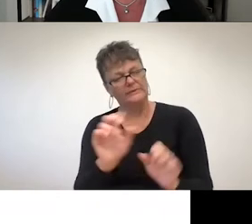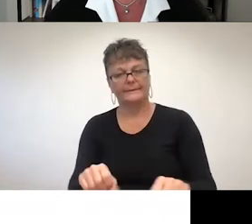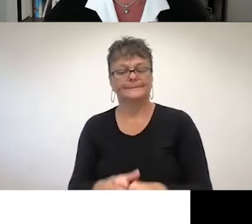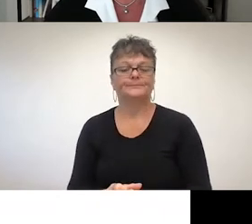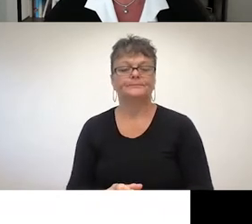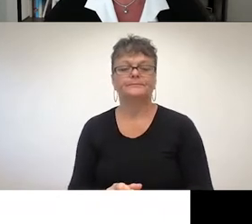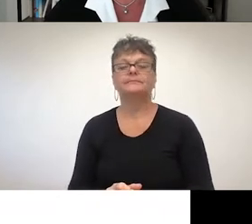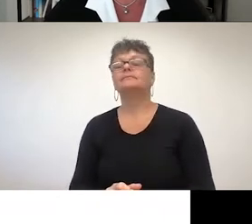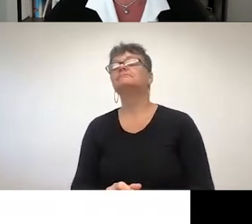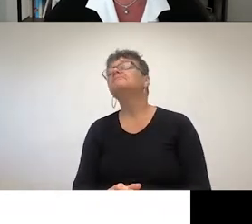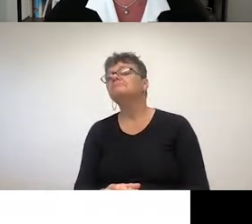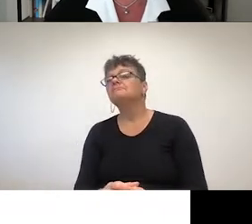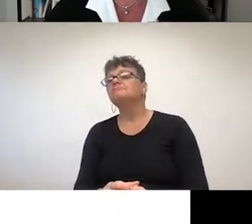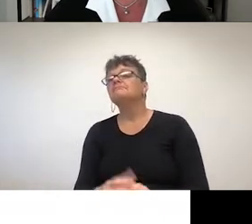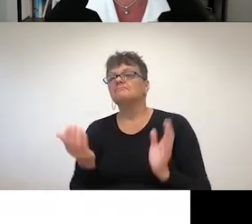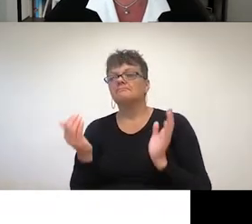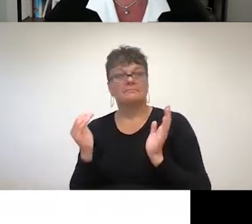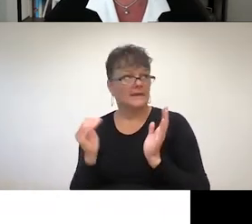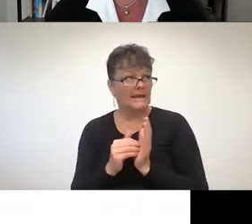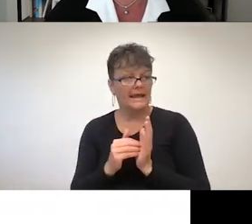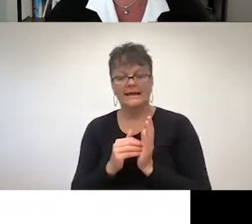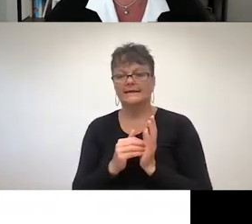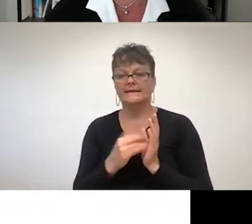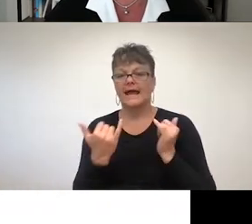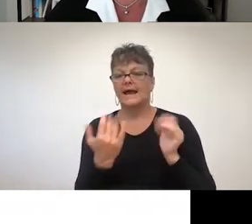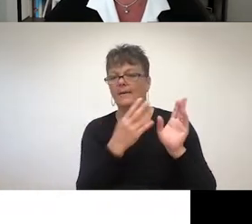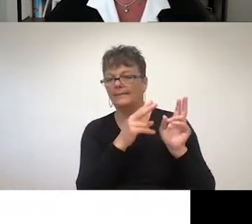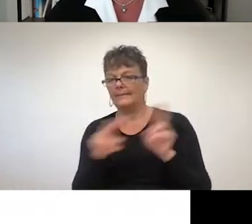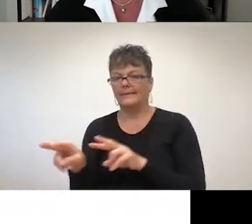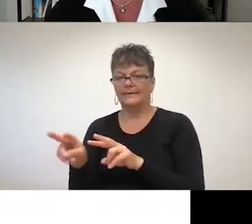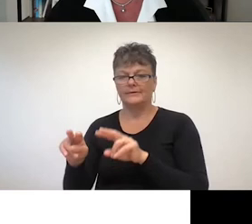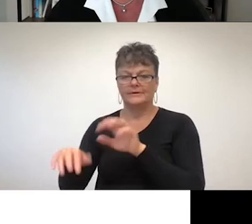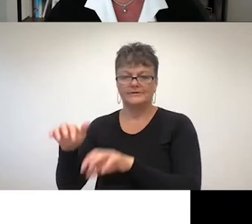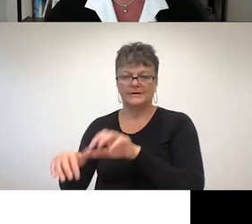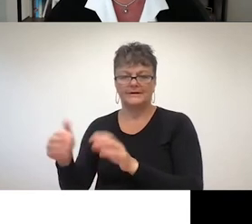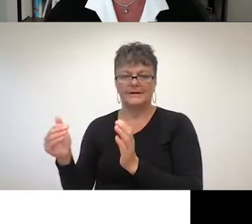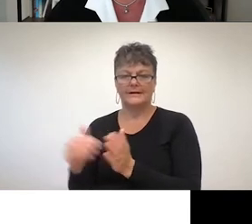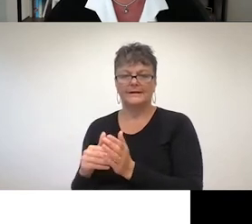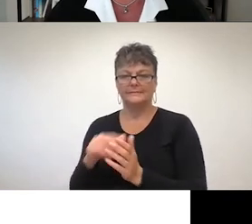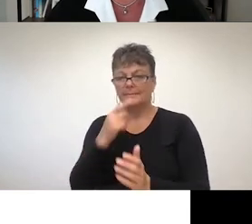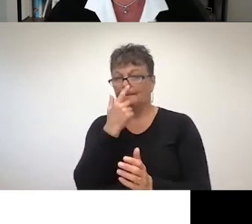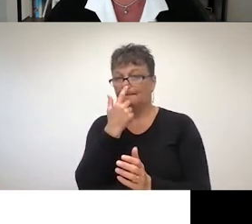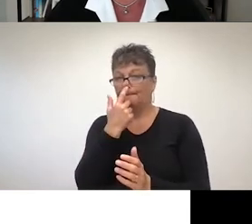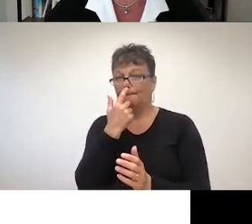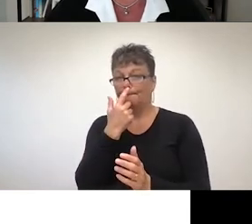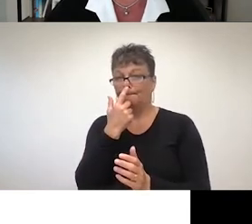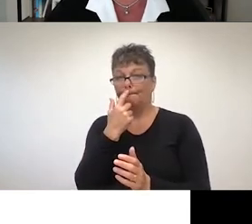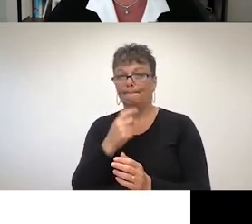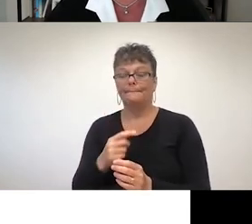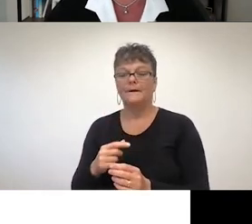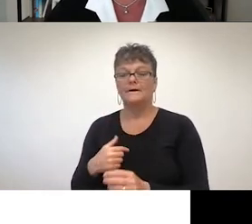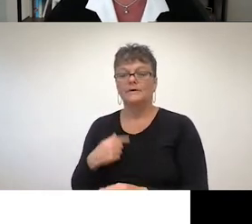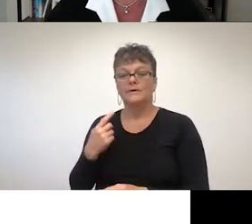little bit, and I will turn my attention back to the chat. I feel like we may have time for the question that we saved